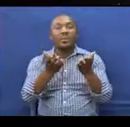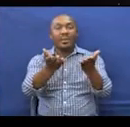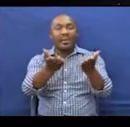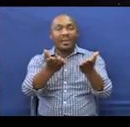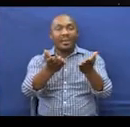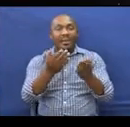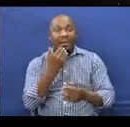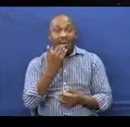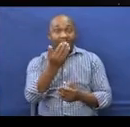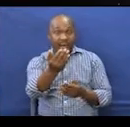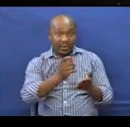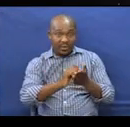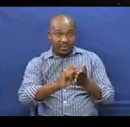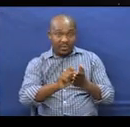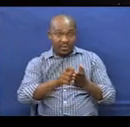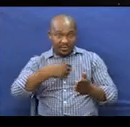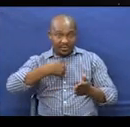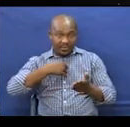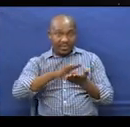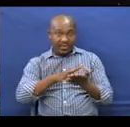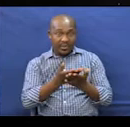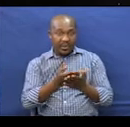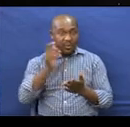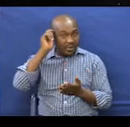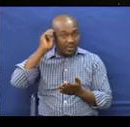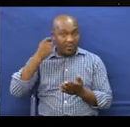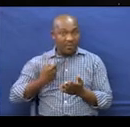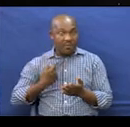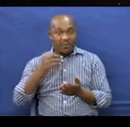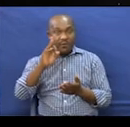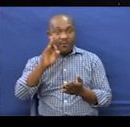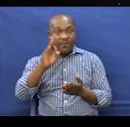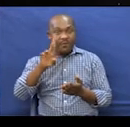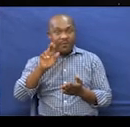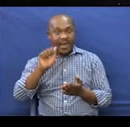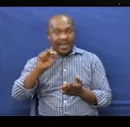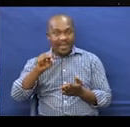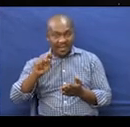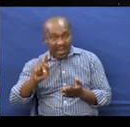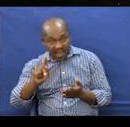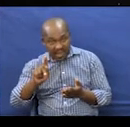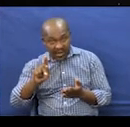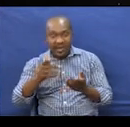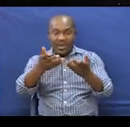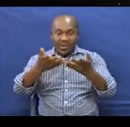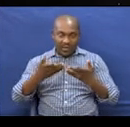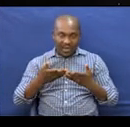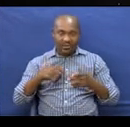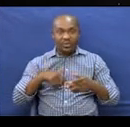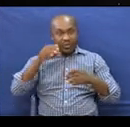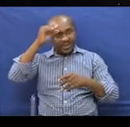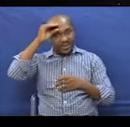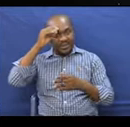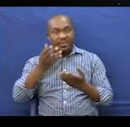Hello students, my name is Mr. Marcus Kipangure. Welcome to our lovely subject, biology. And